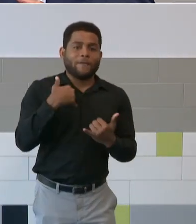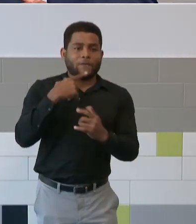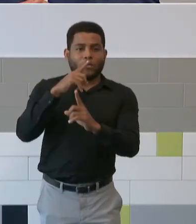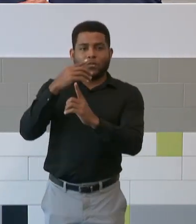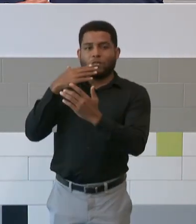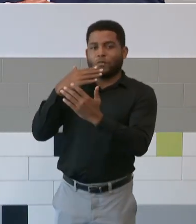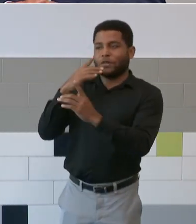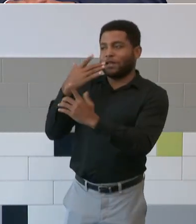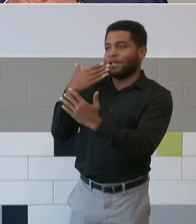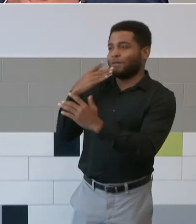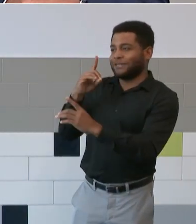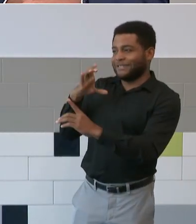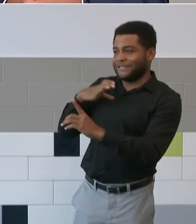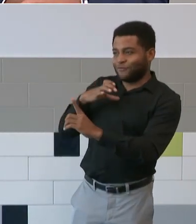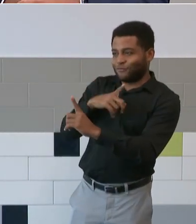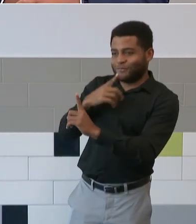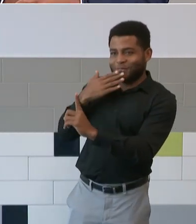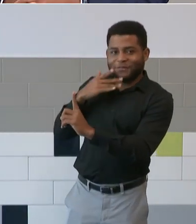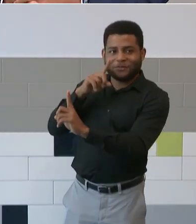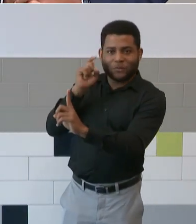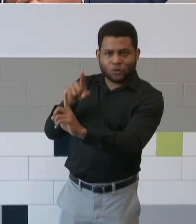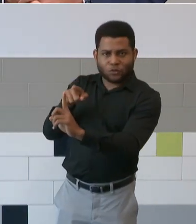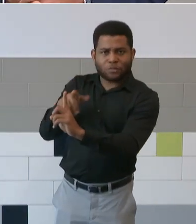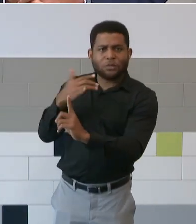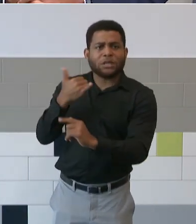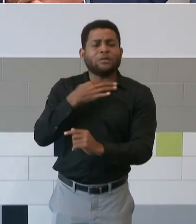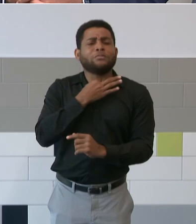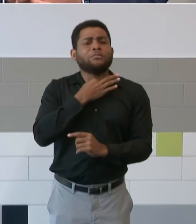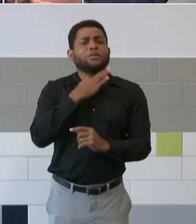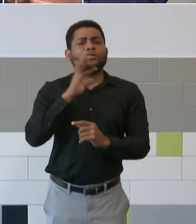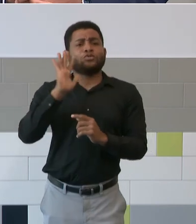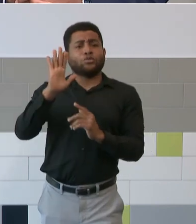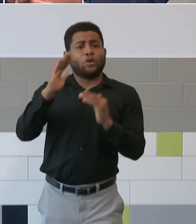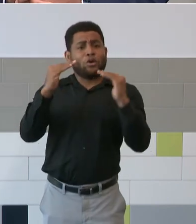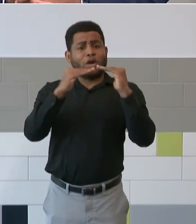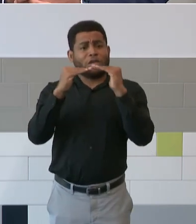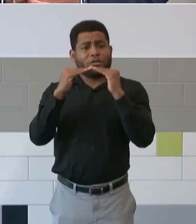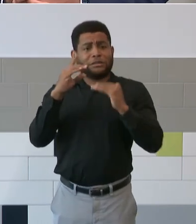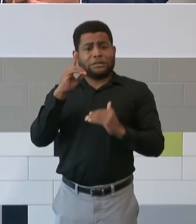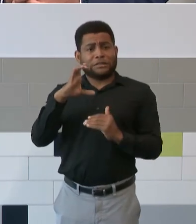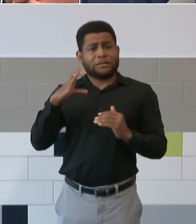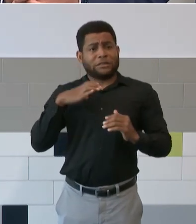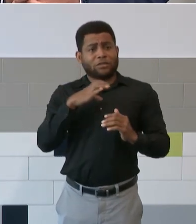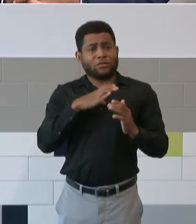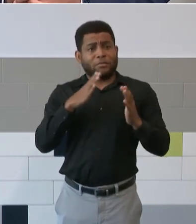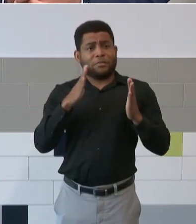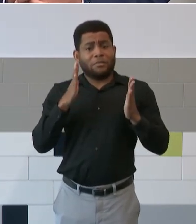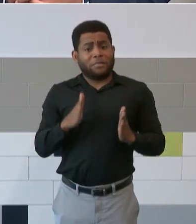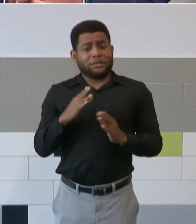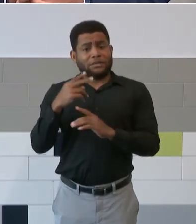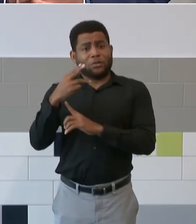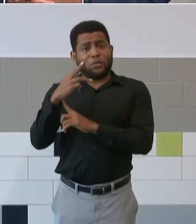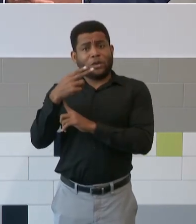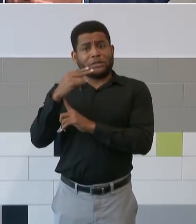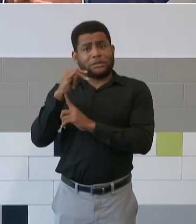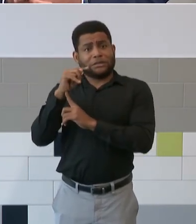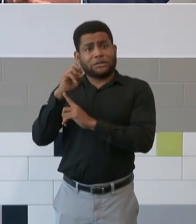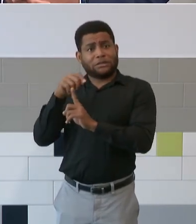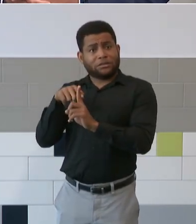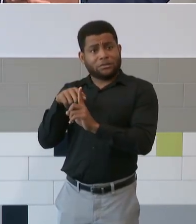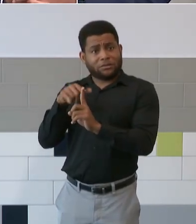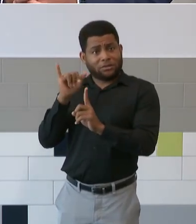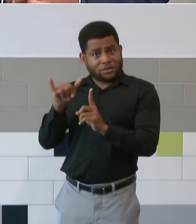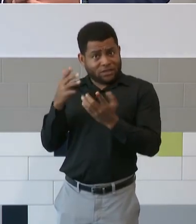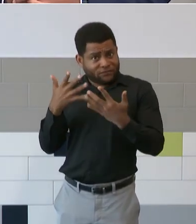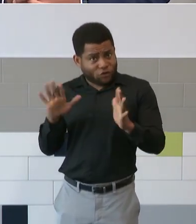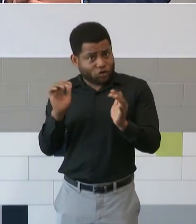Just wondering your thoughts on your colleague, Councilmember White. If you believe a council member who has now been indicted on bribery charges